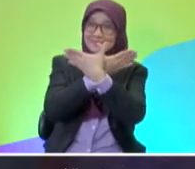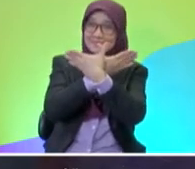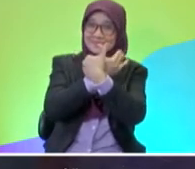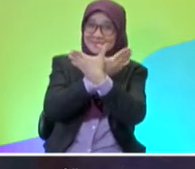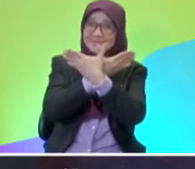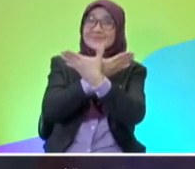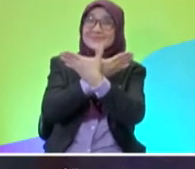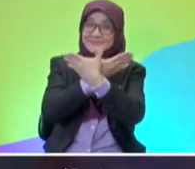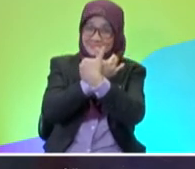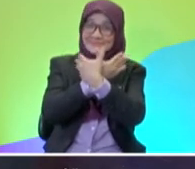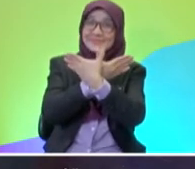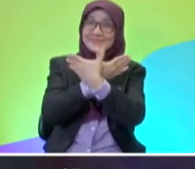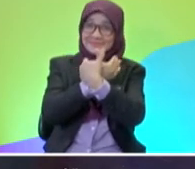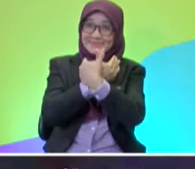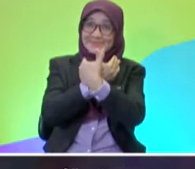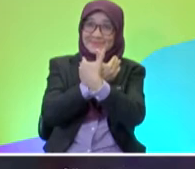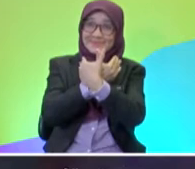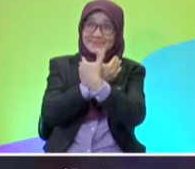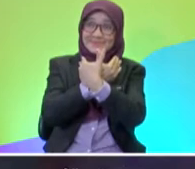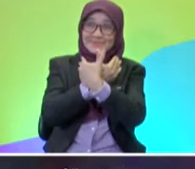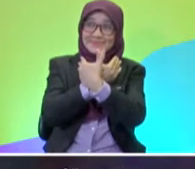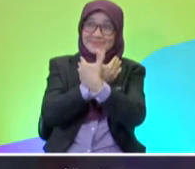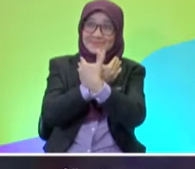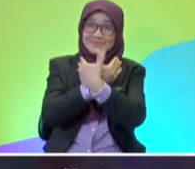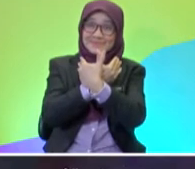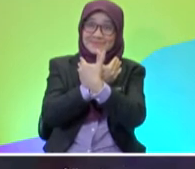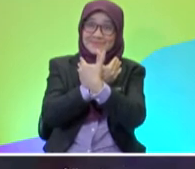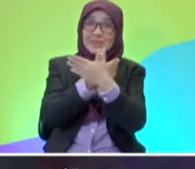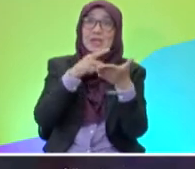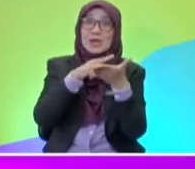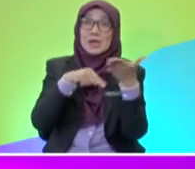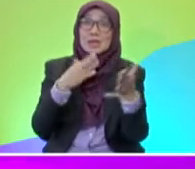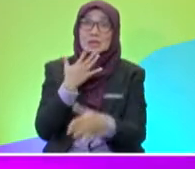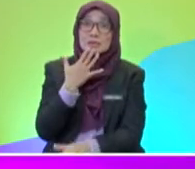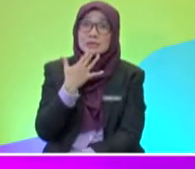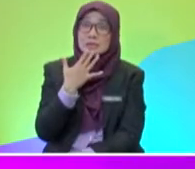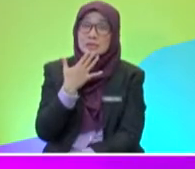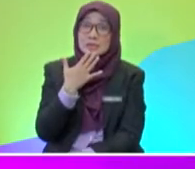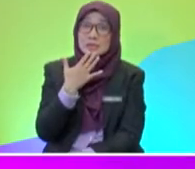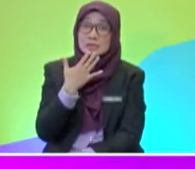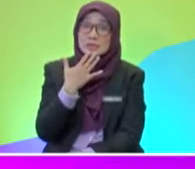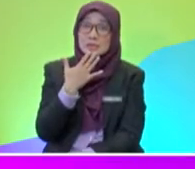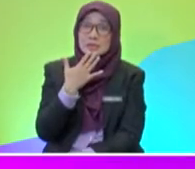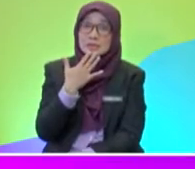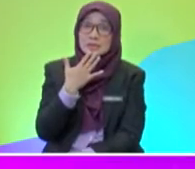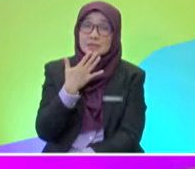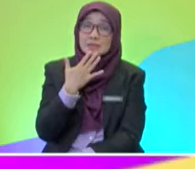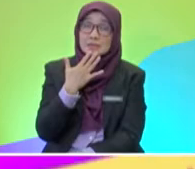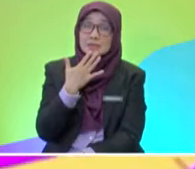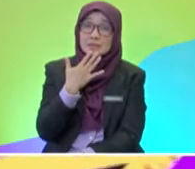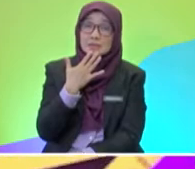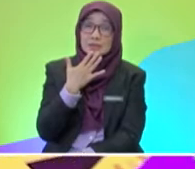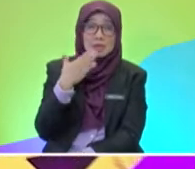beautiful butterfly there. Wow. Okay, what is the color of the butterfly? A butterfly, well, this